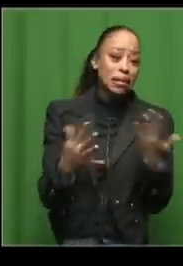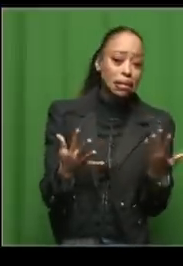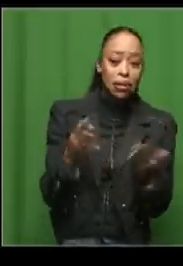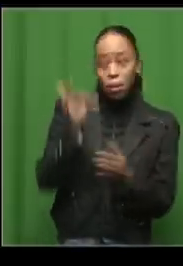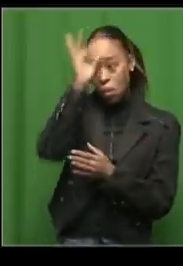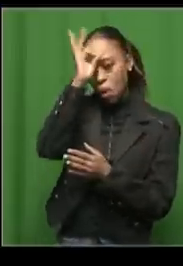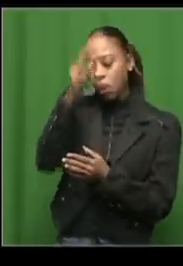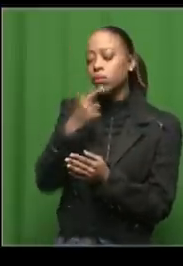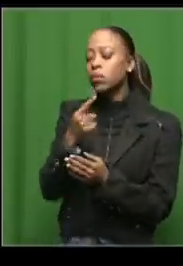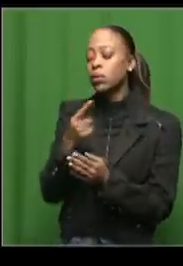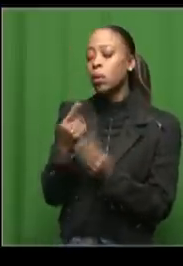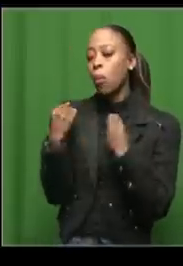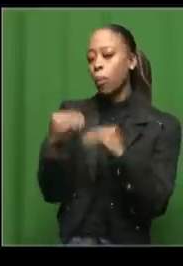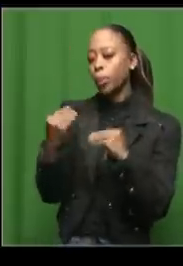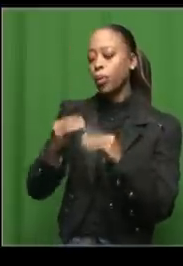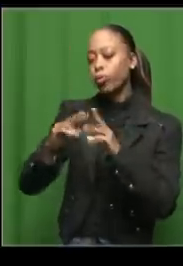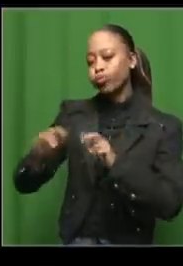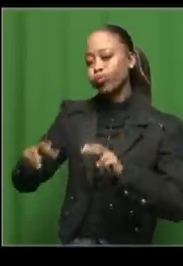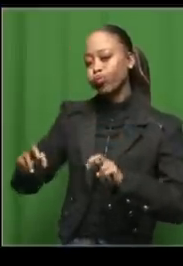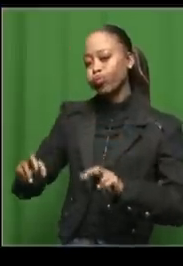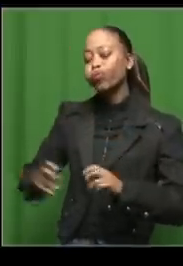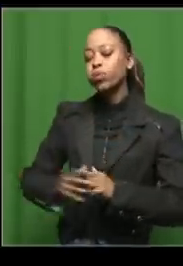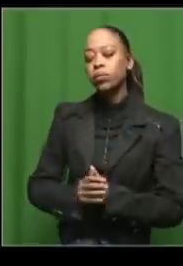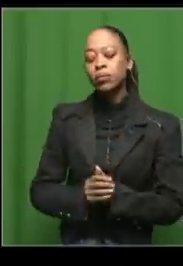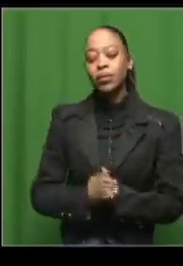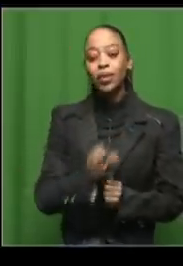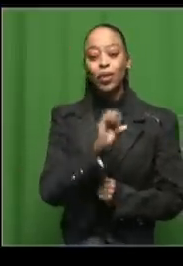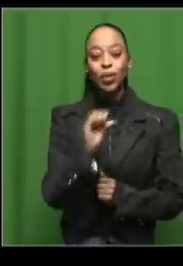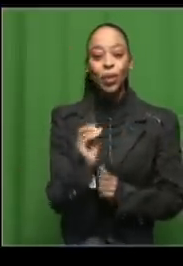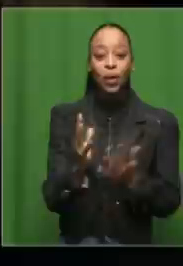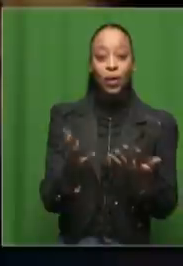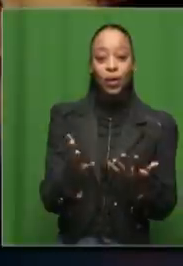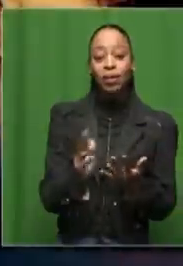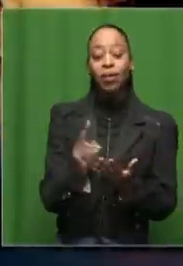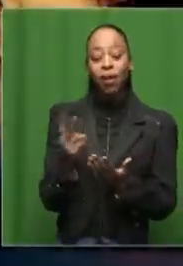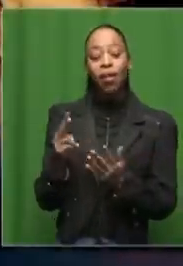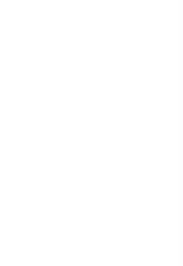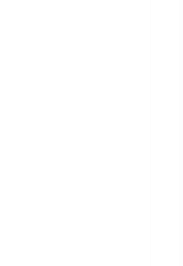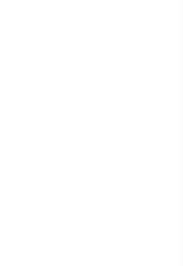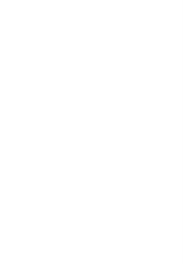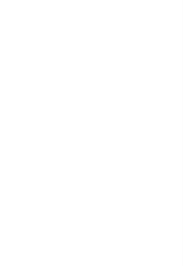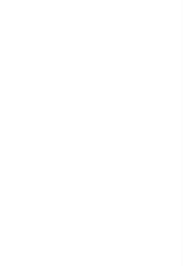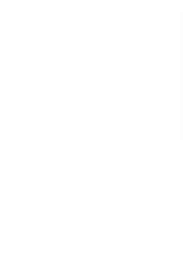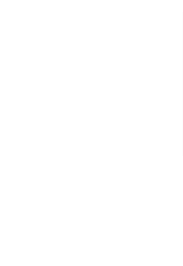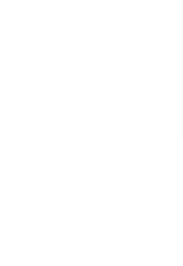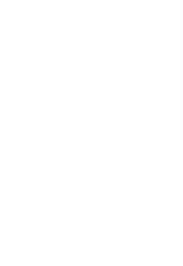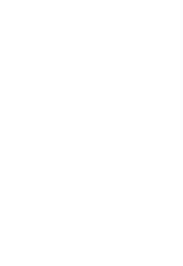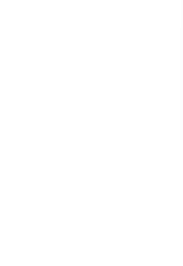an advanced stage of investigating this one. So yeah, that's another big trending topic.